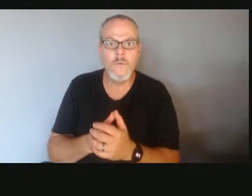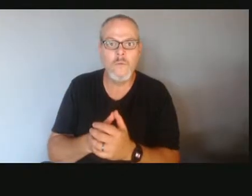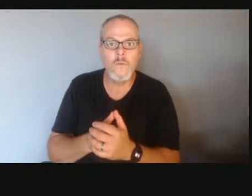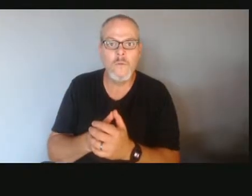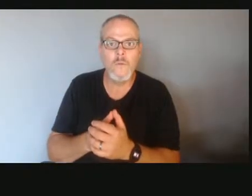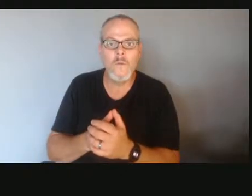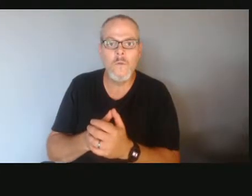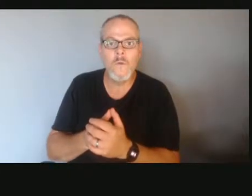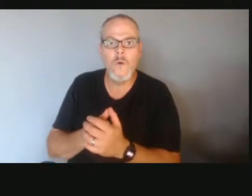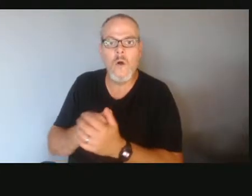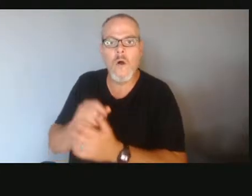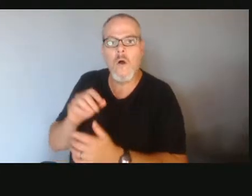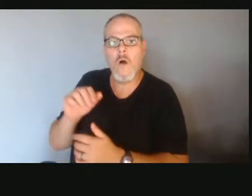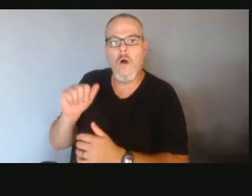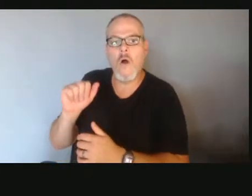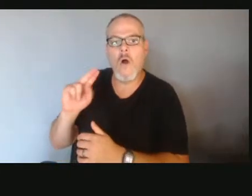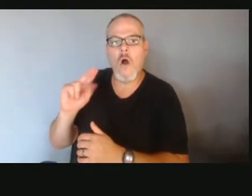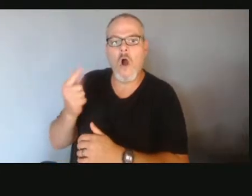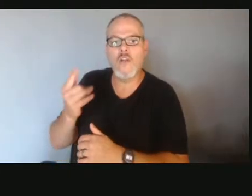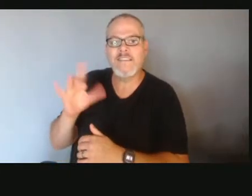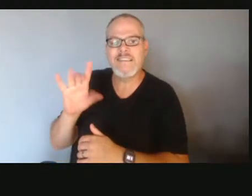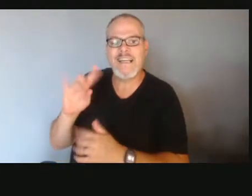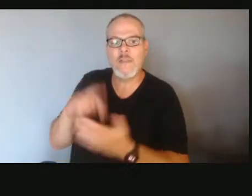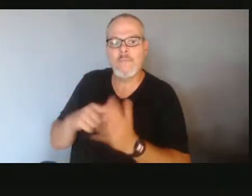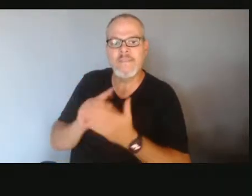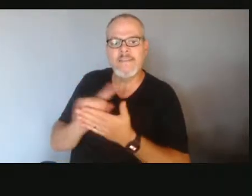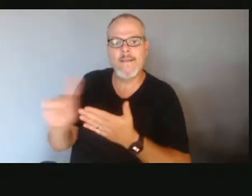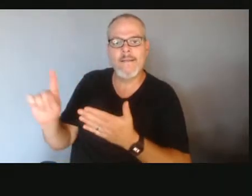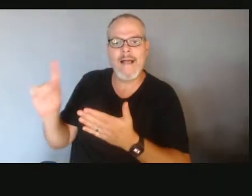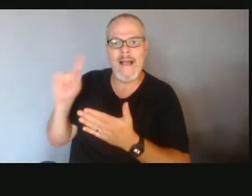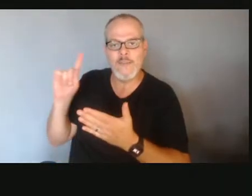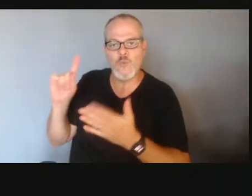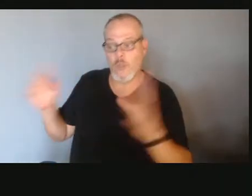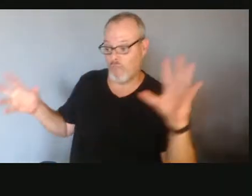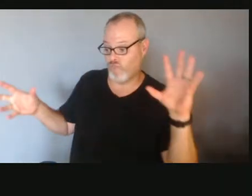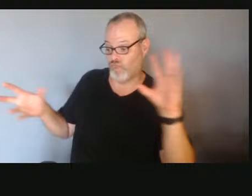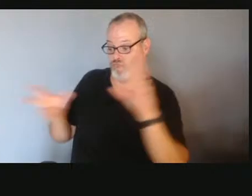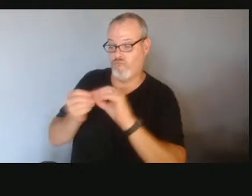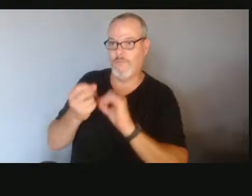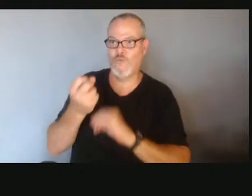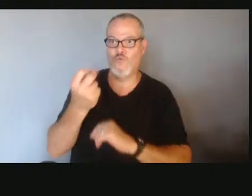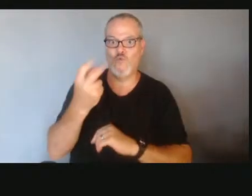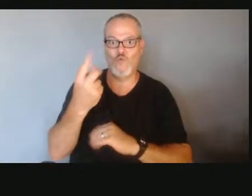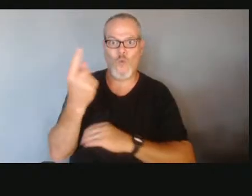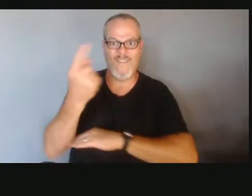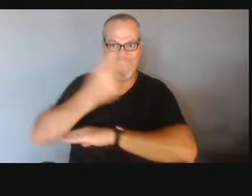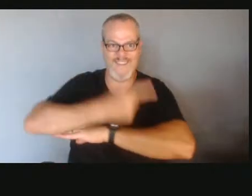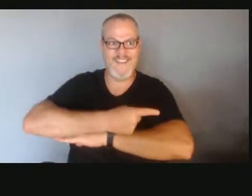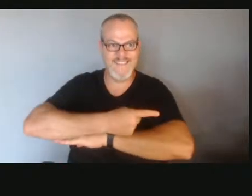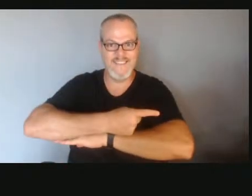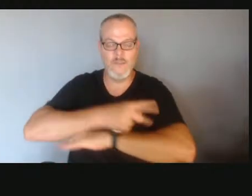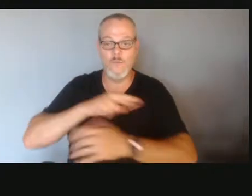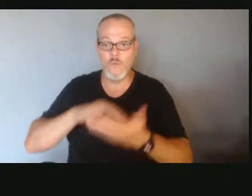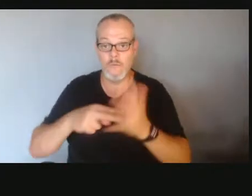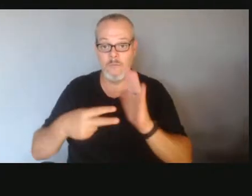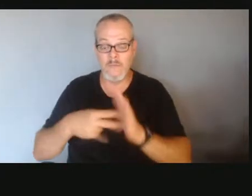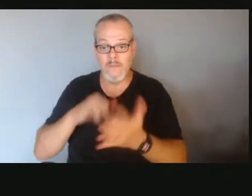captured on the 8th. So last week, and it spans the previous 12 days. So this is capturing